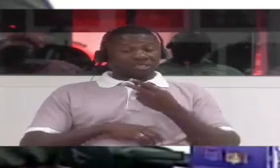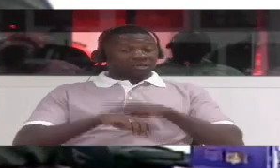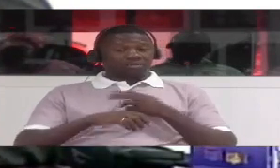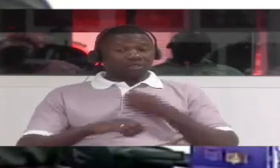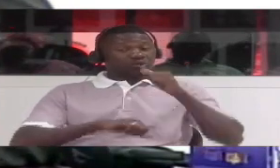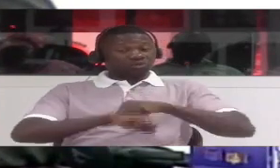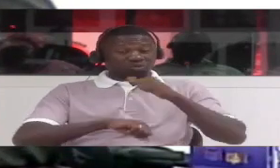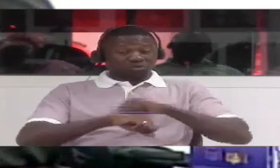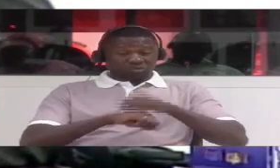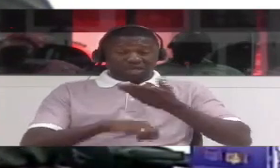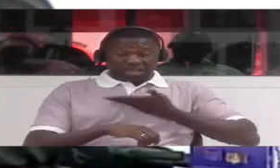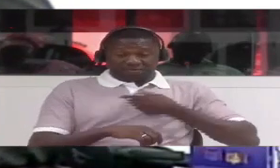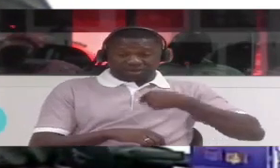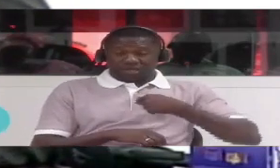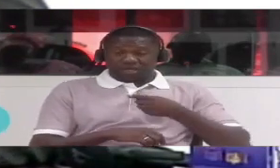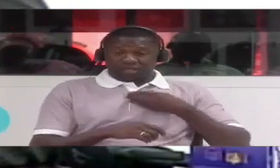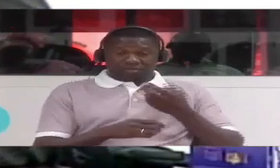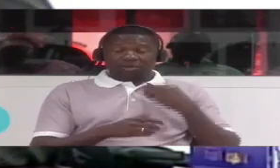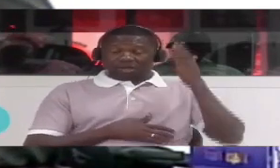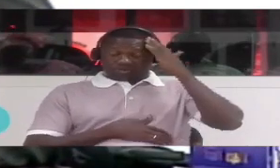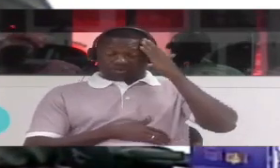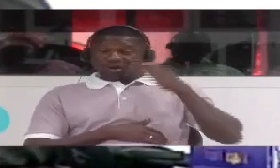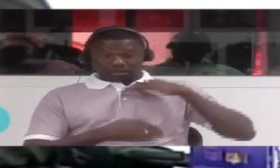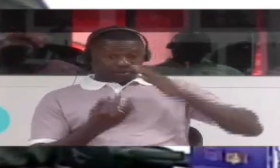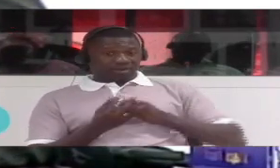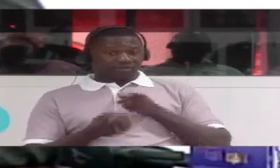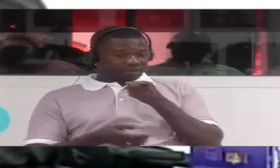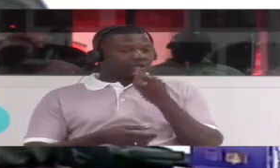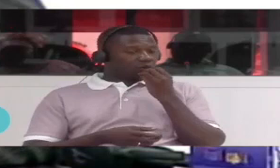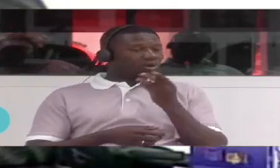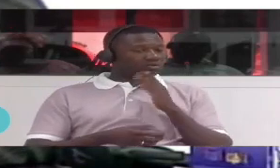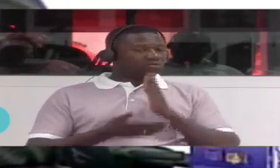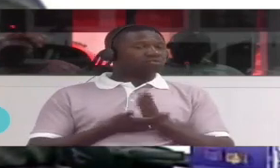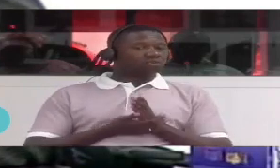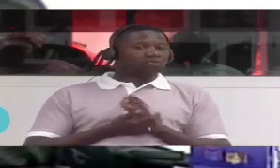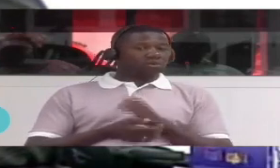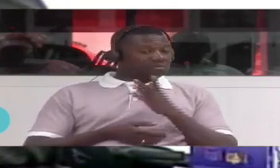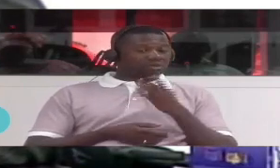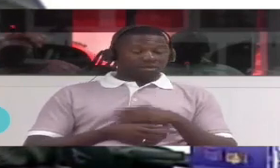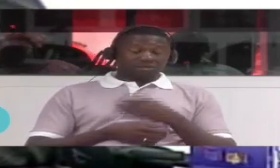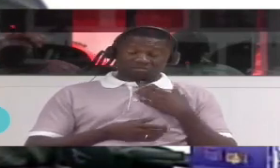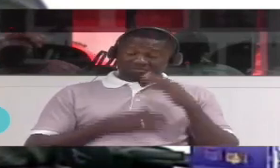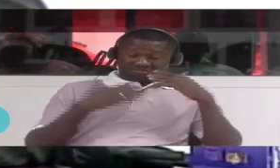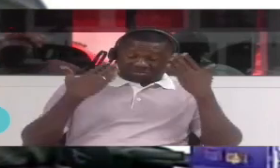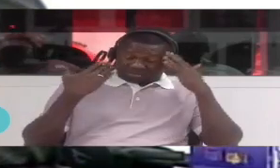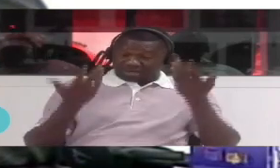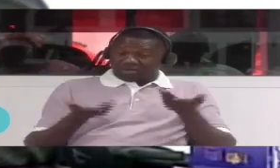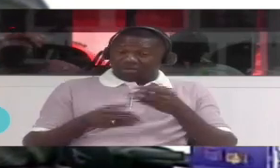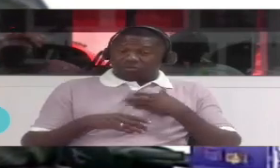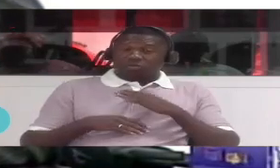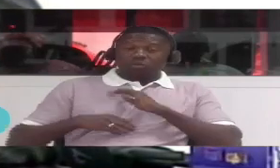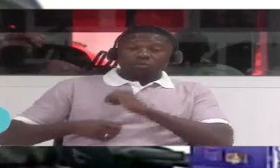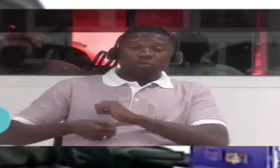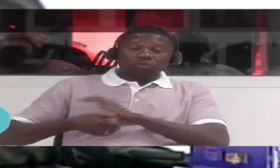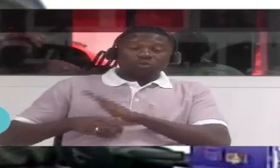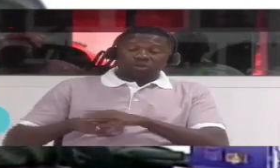him, that he really is speaking from experience and maybe was fit. I was waiting for